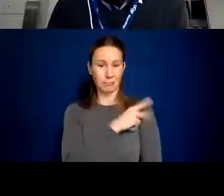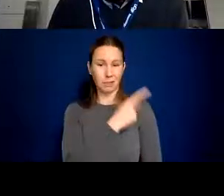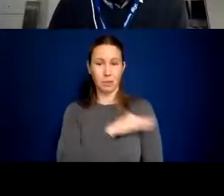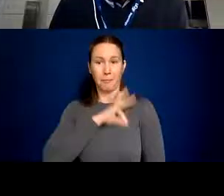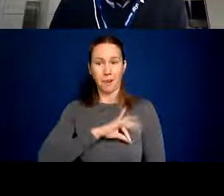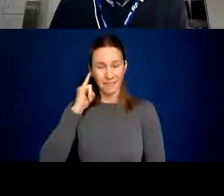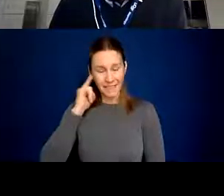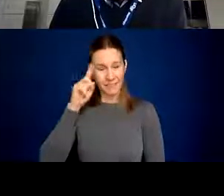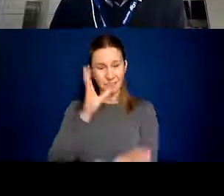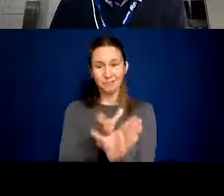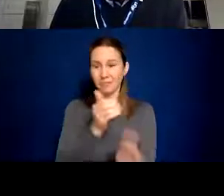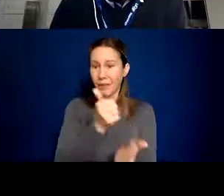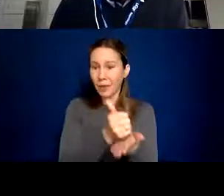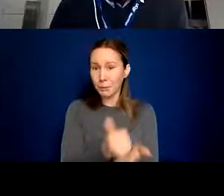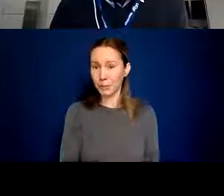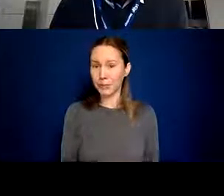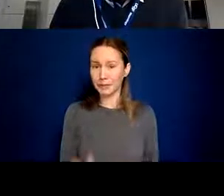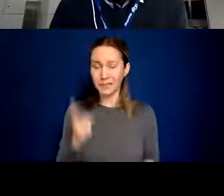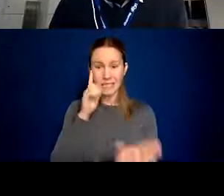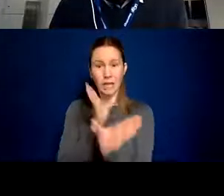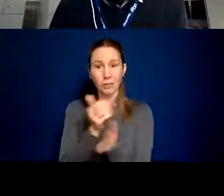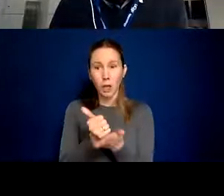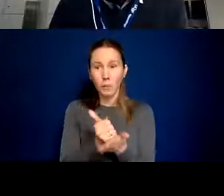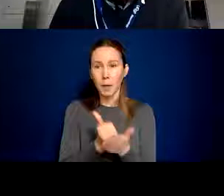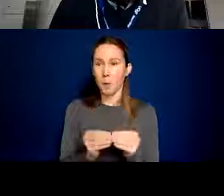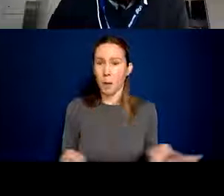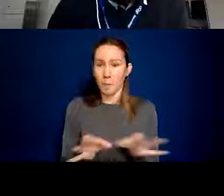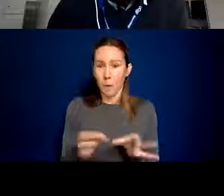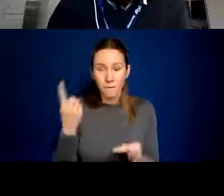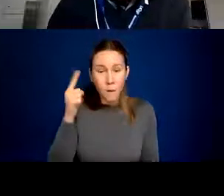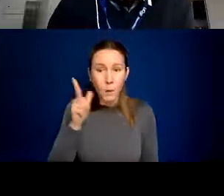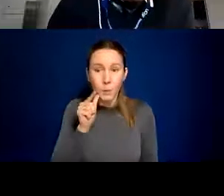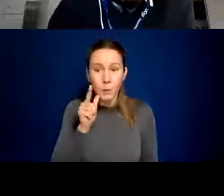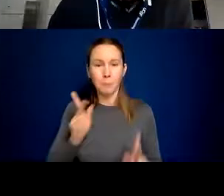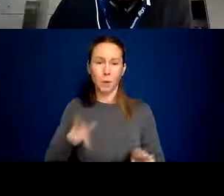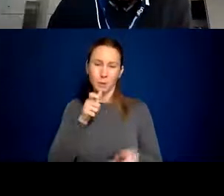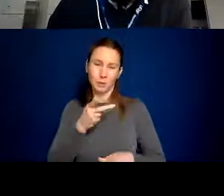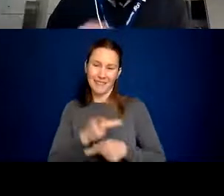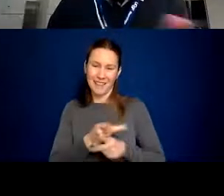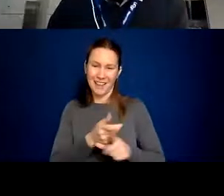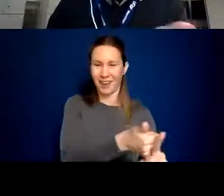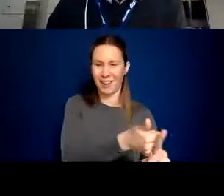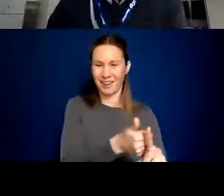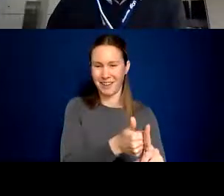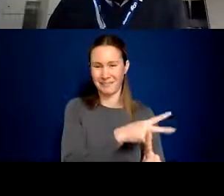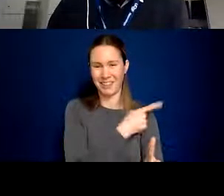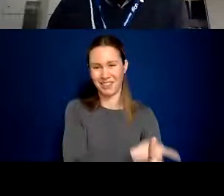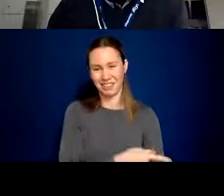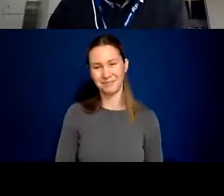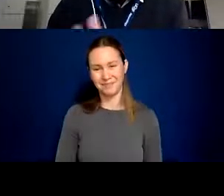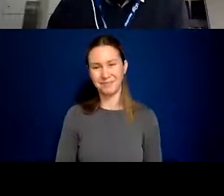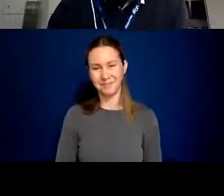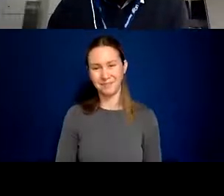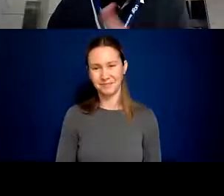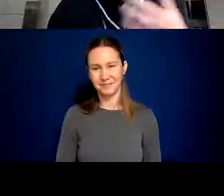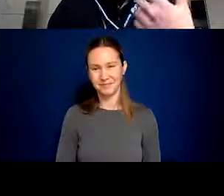psychotherapy. The psychotherapy is more important for the caregiver. So for a patient can actually